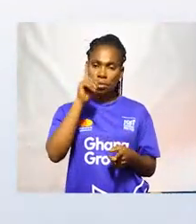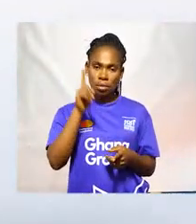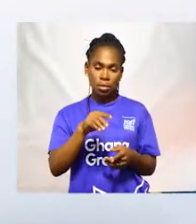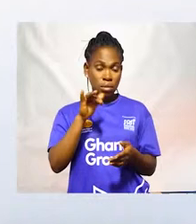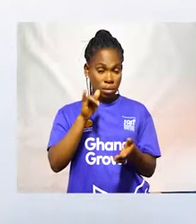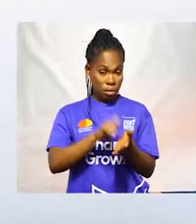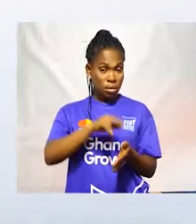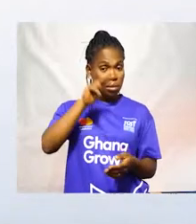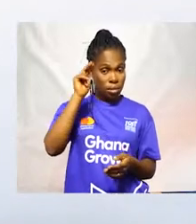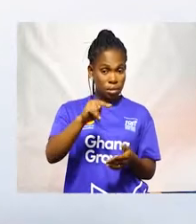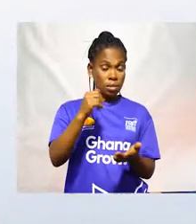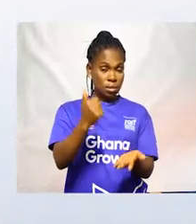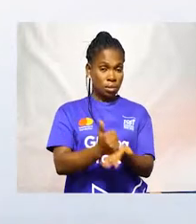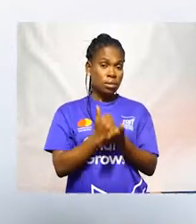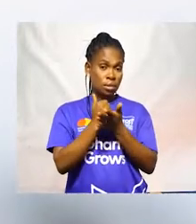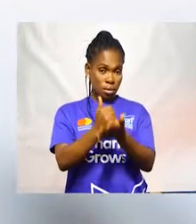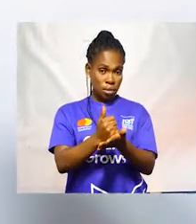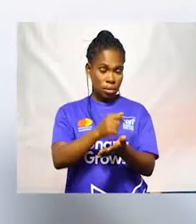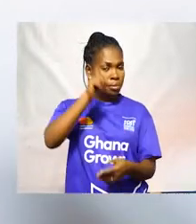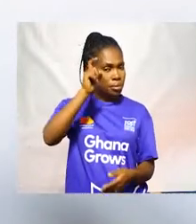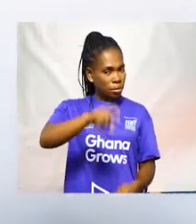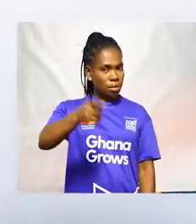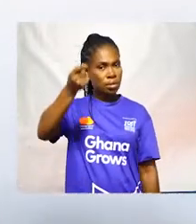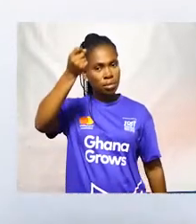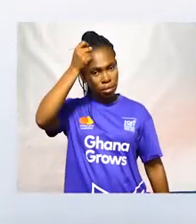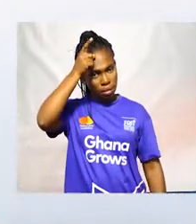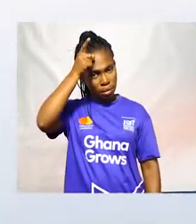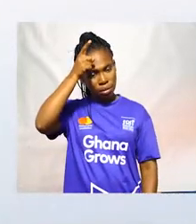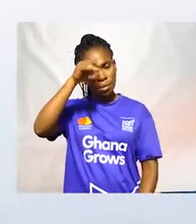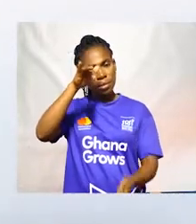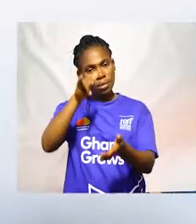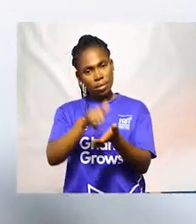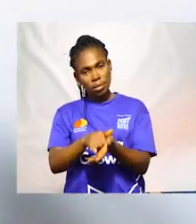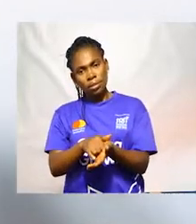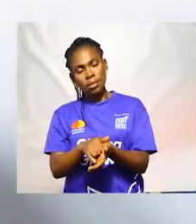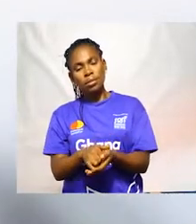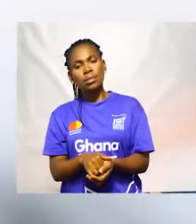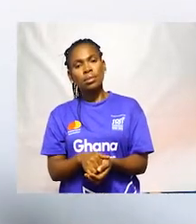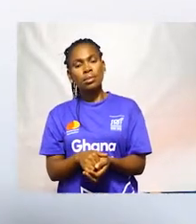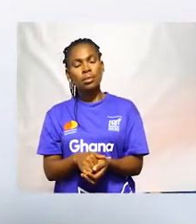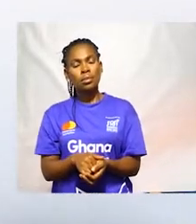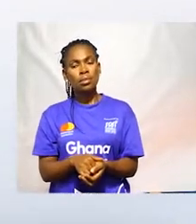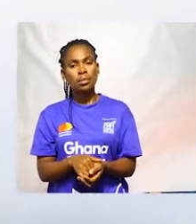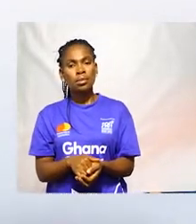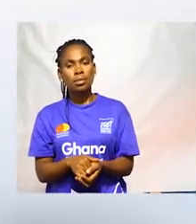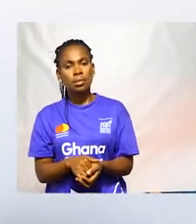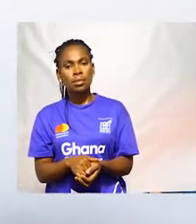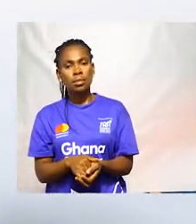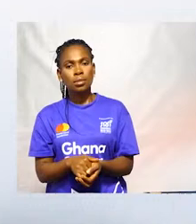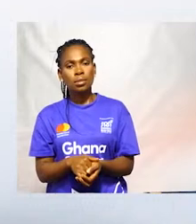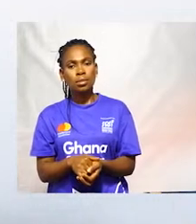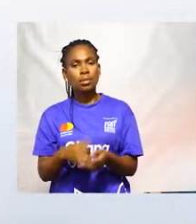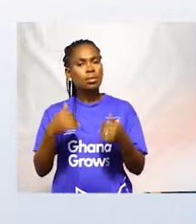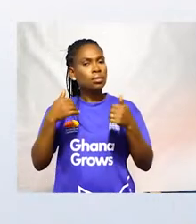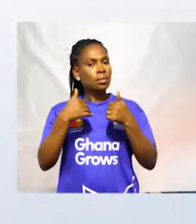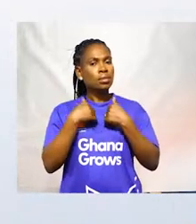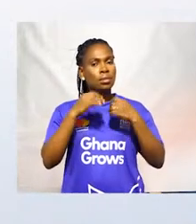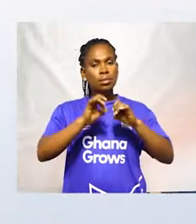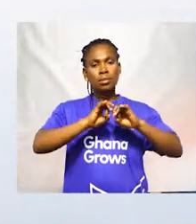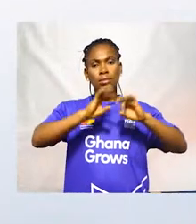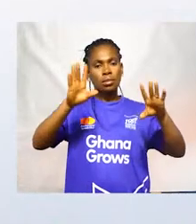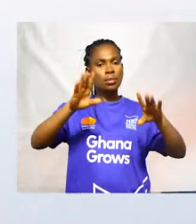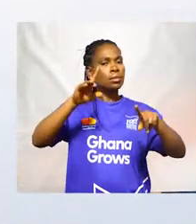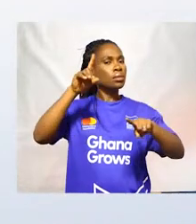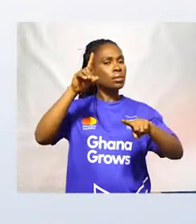help, understand also that, so let me go as a preacher, understand also that there is nothing